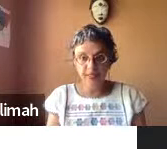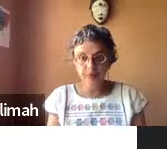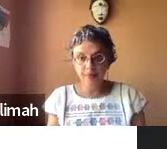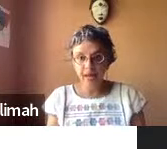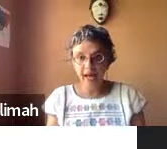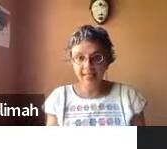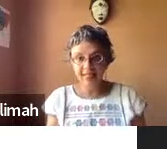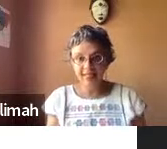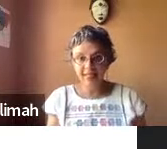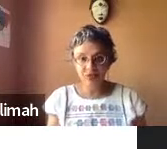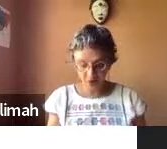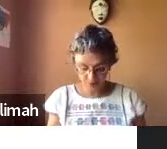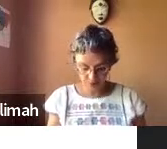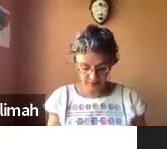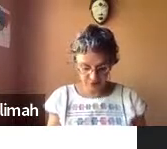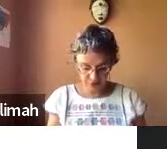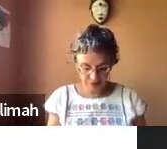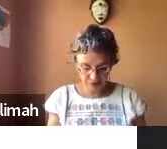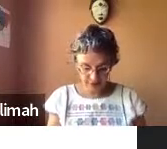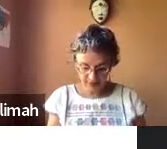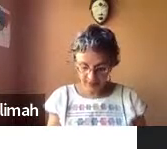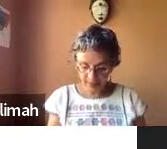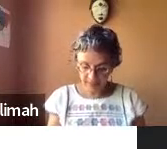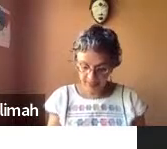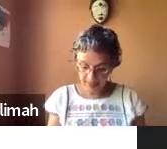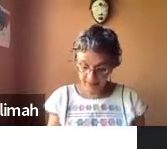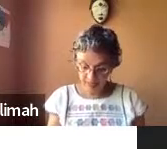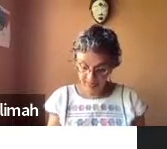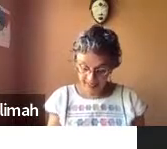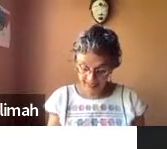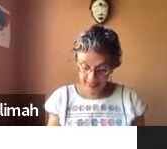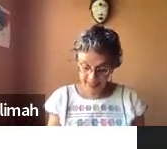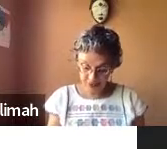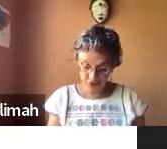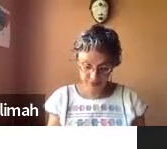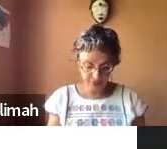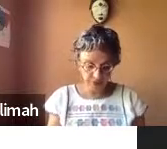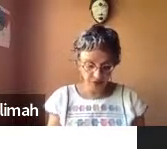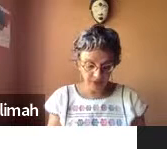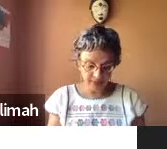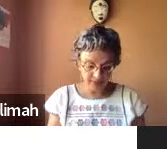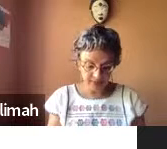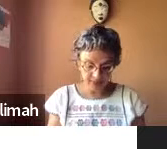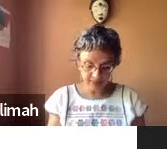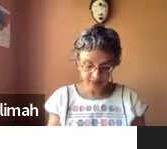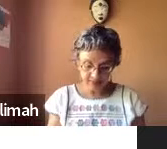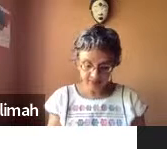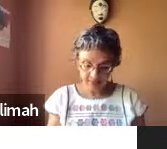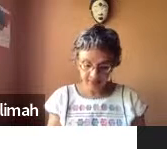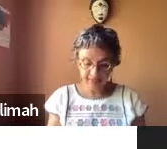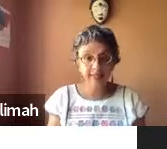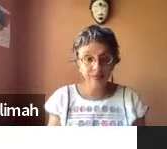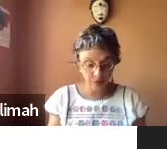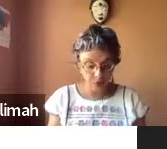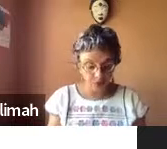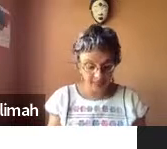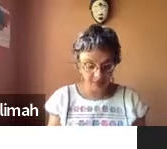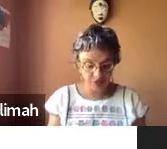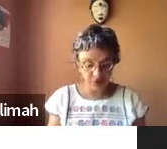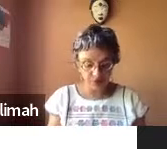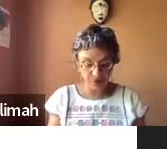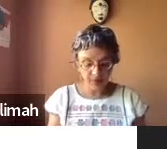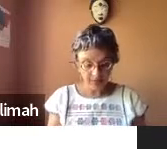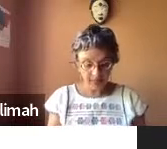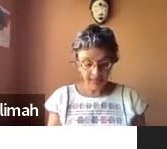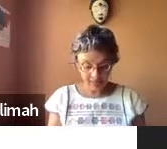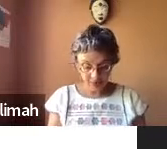So the minimum pass is not reached by any country in the continent. And given the